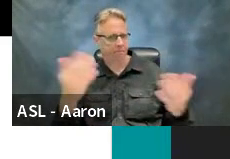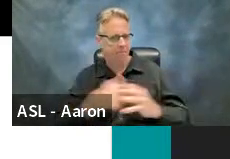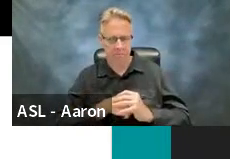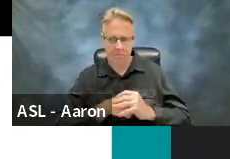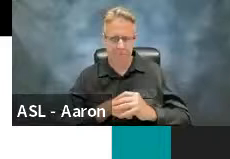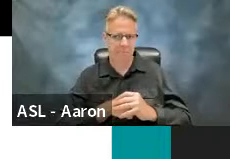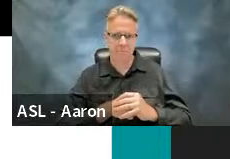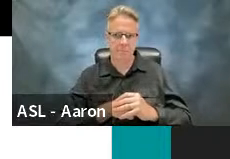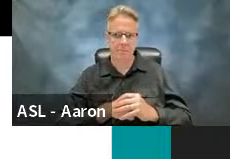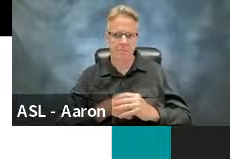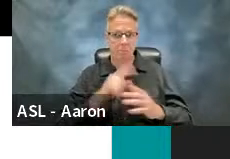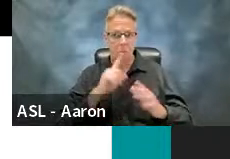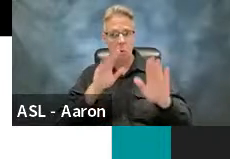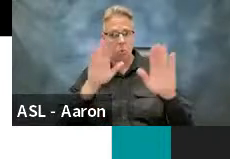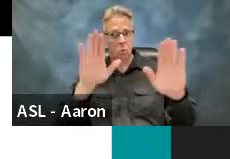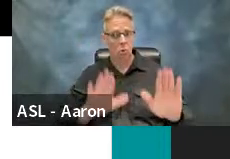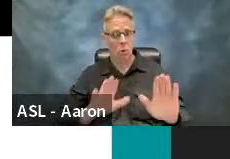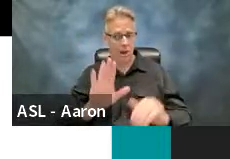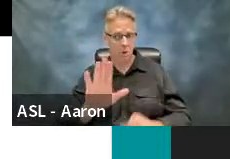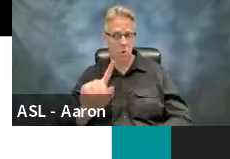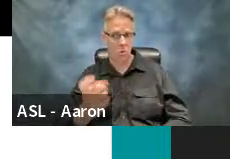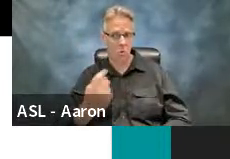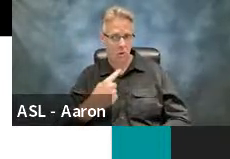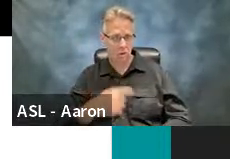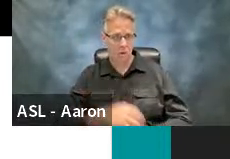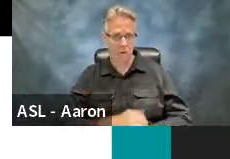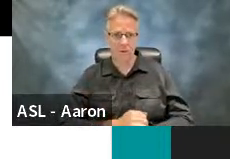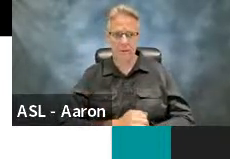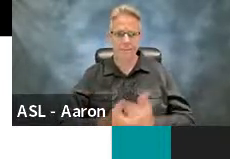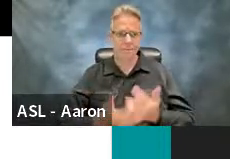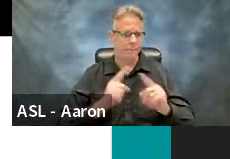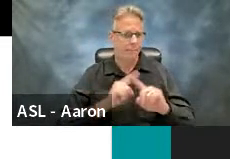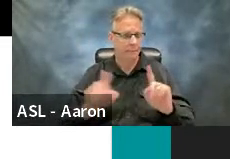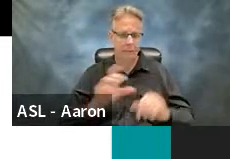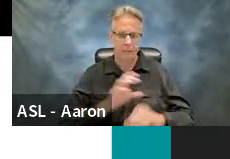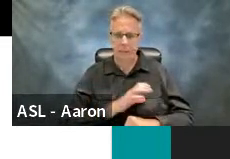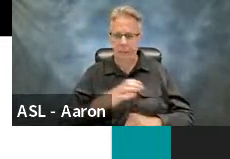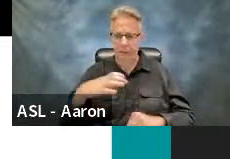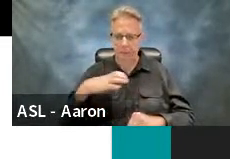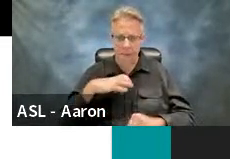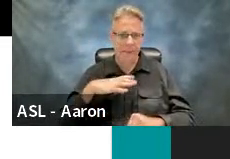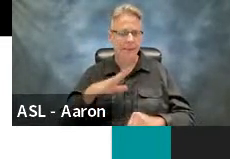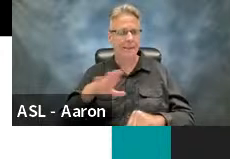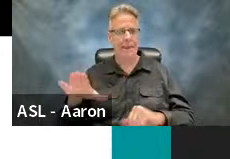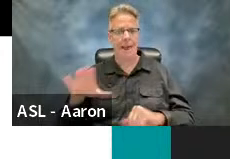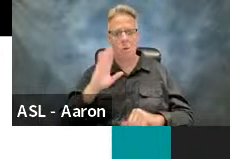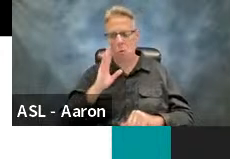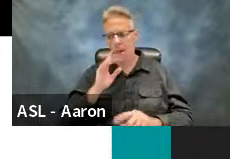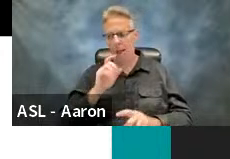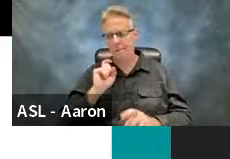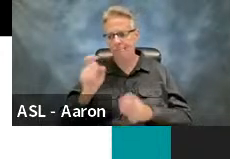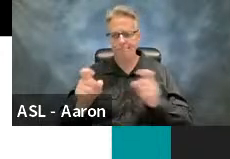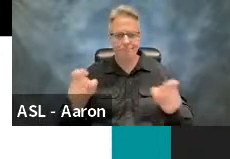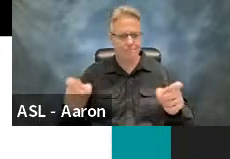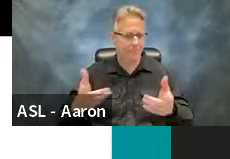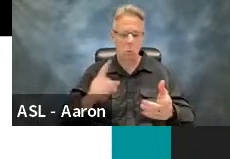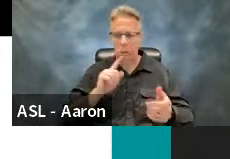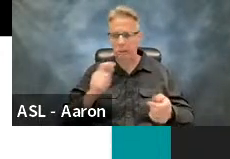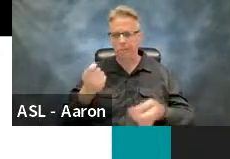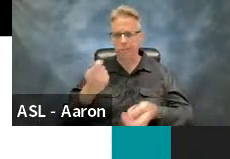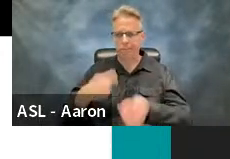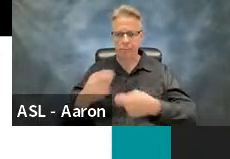It's a great question. Different committee assignments come with the changing